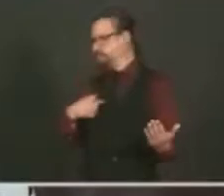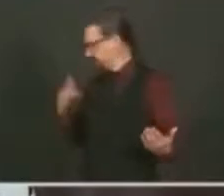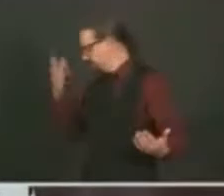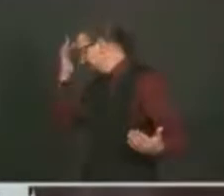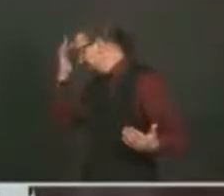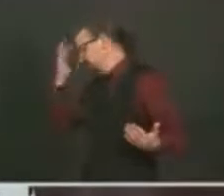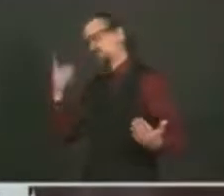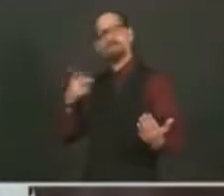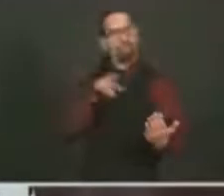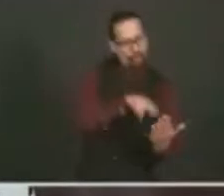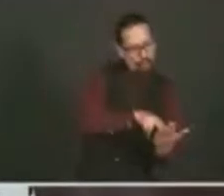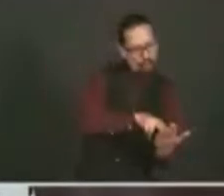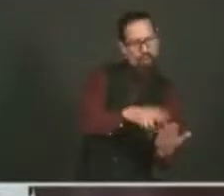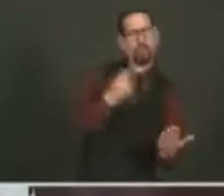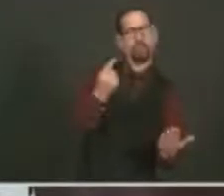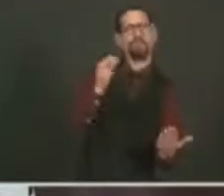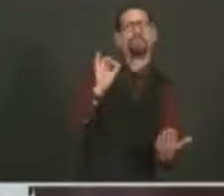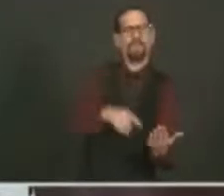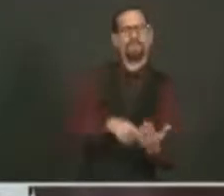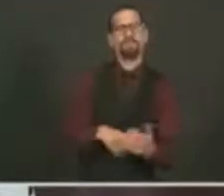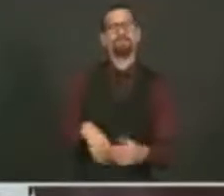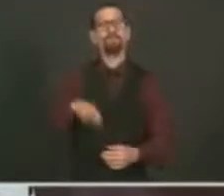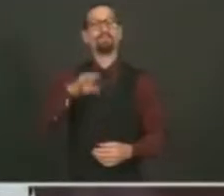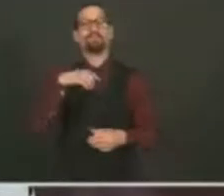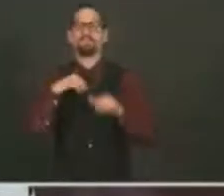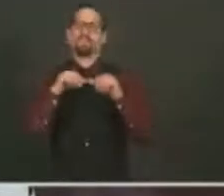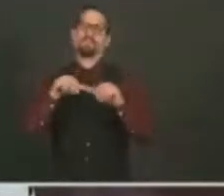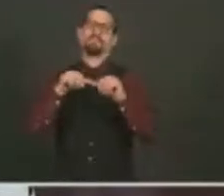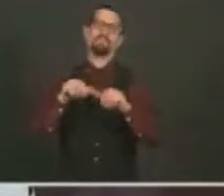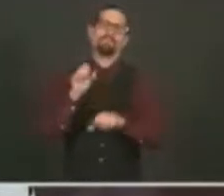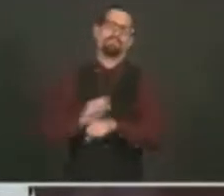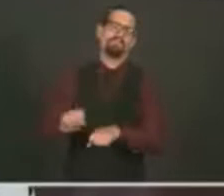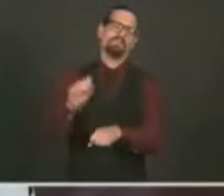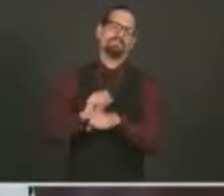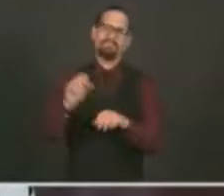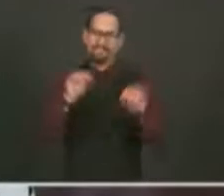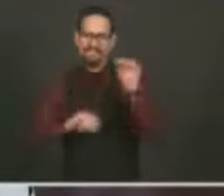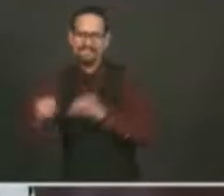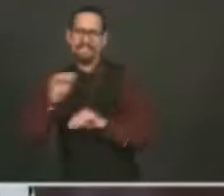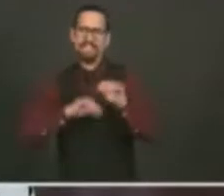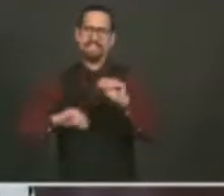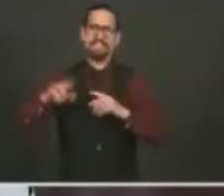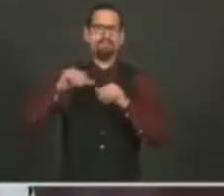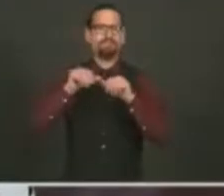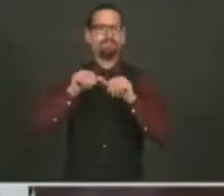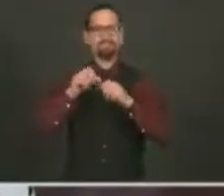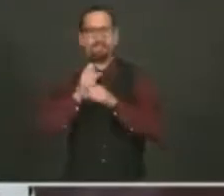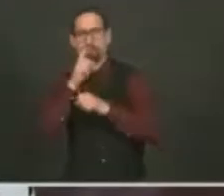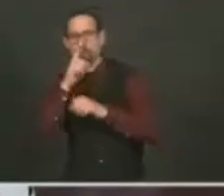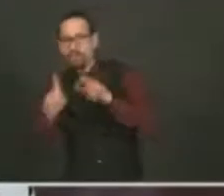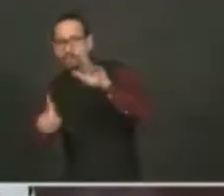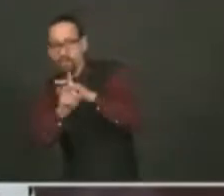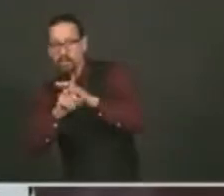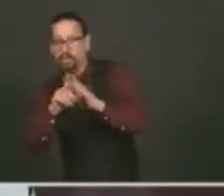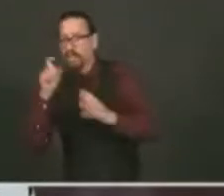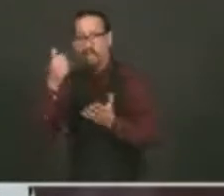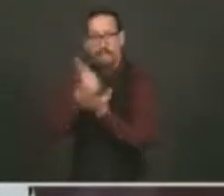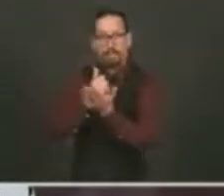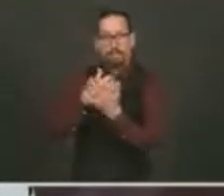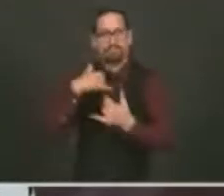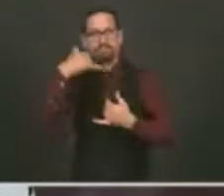have the information that they need, that the calls that need to be made are being made, and to talk through